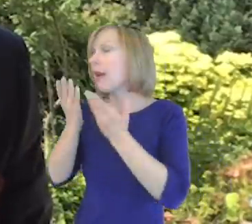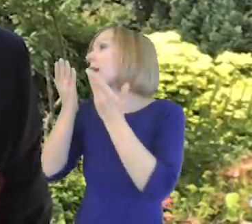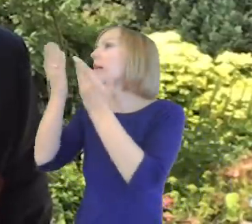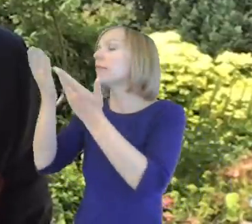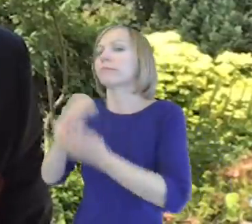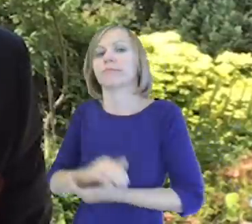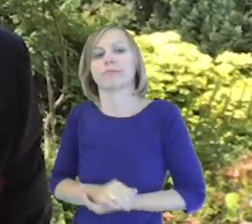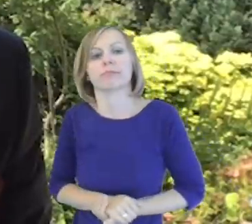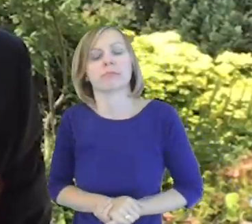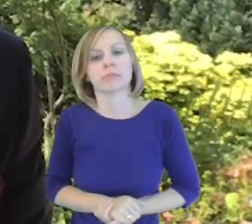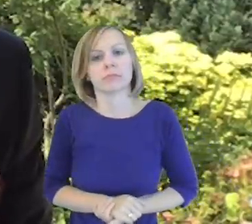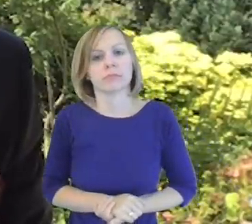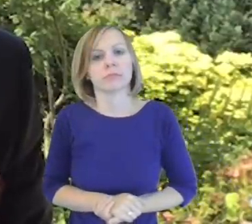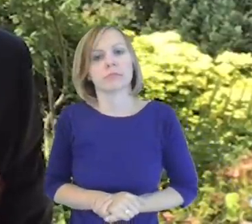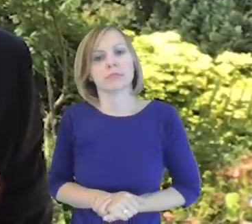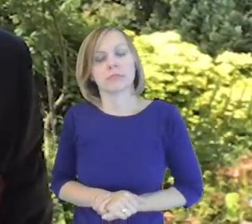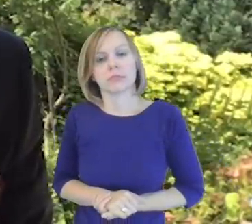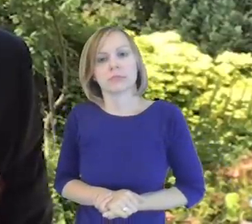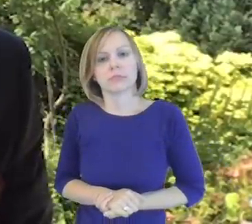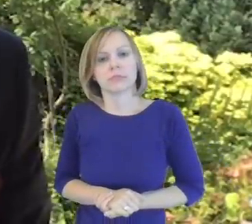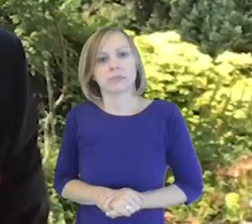hear our prayer.